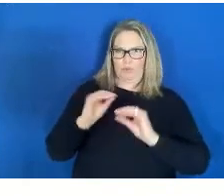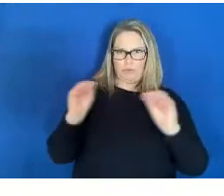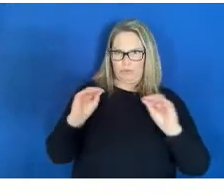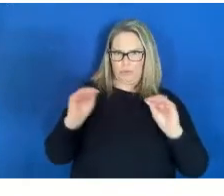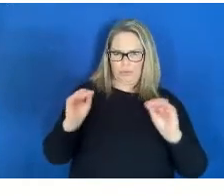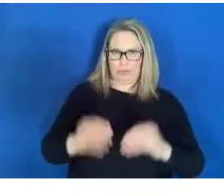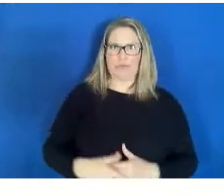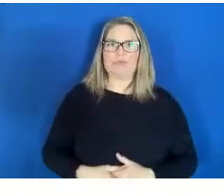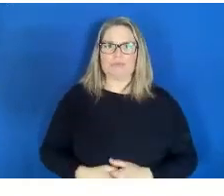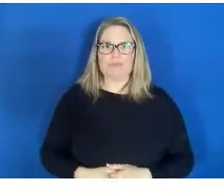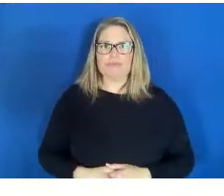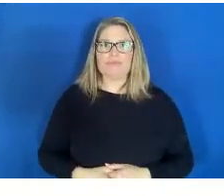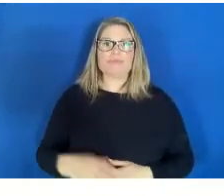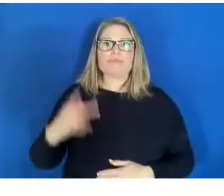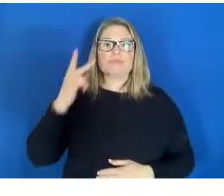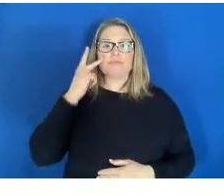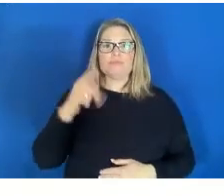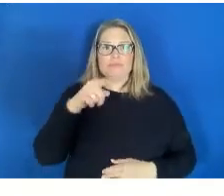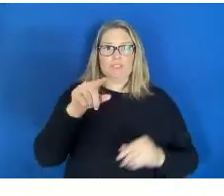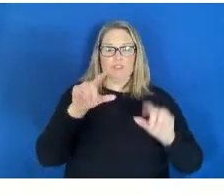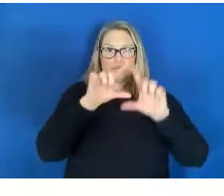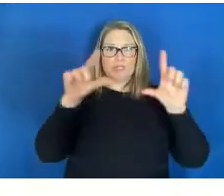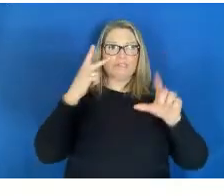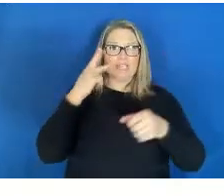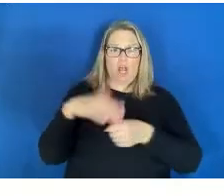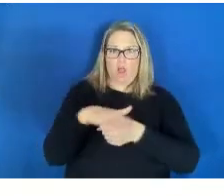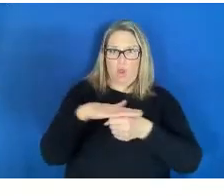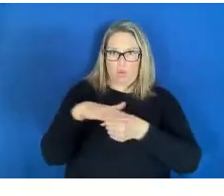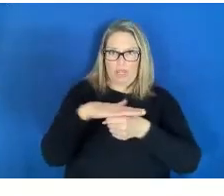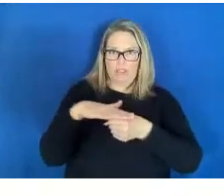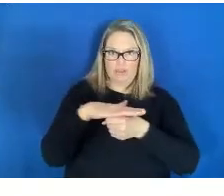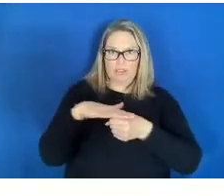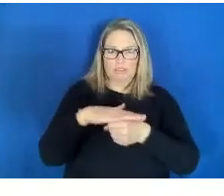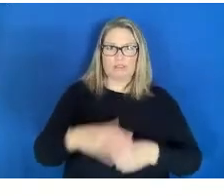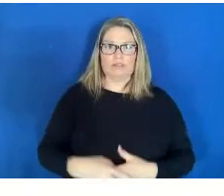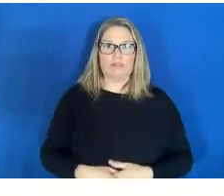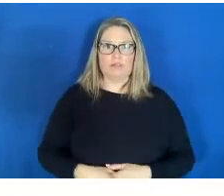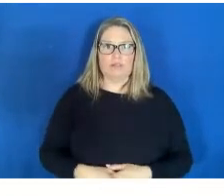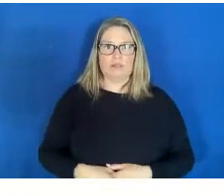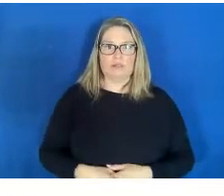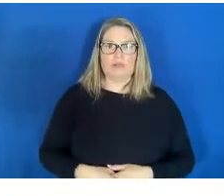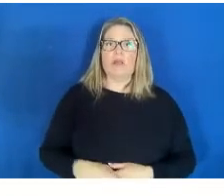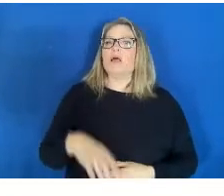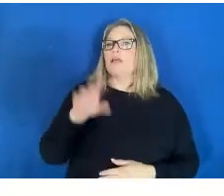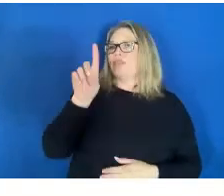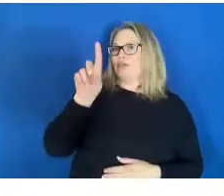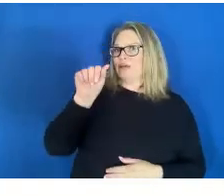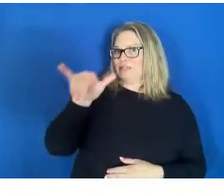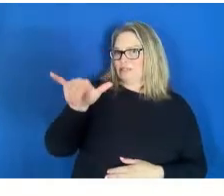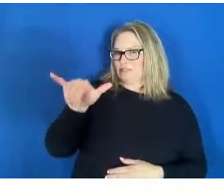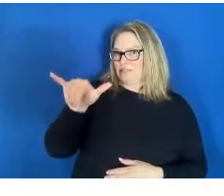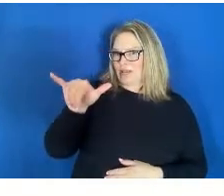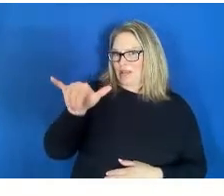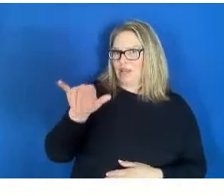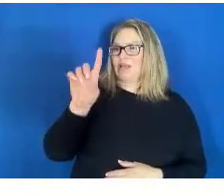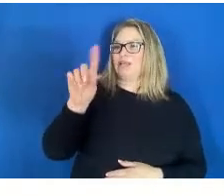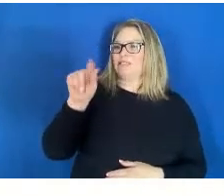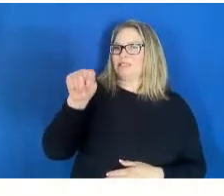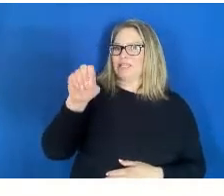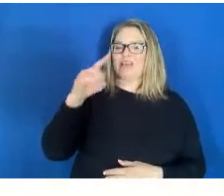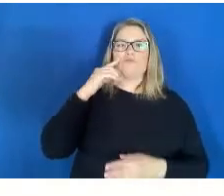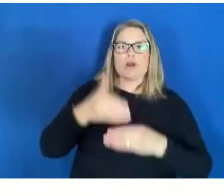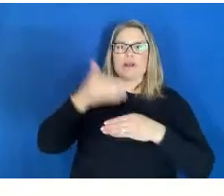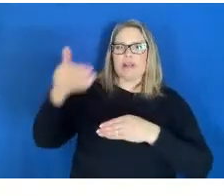So starting at the top of the screen, you can see the location, the date of the displayed forecast, and the date of the next